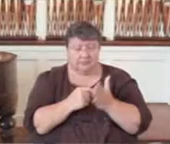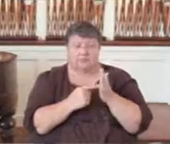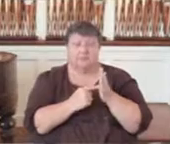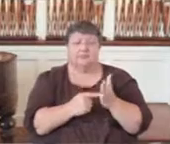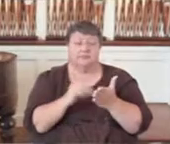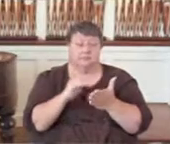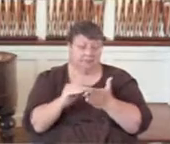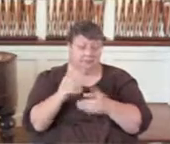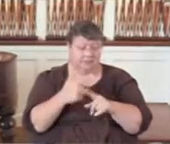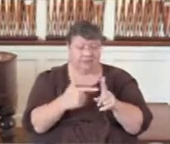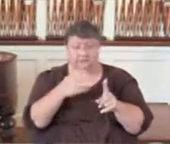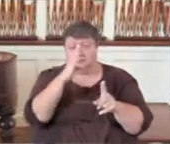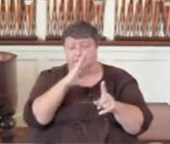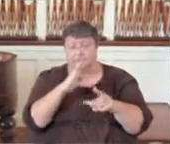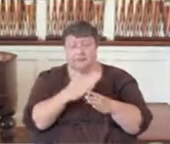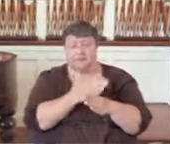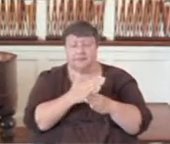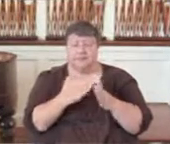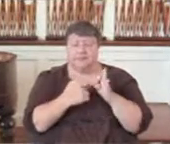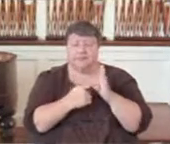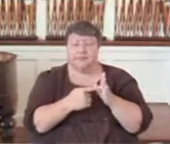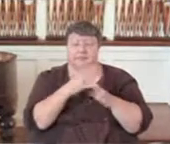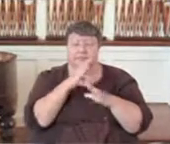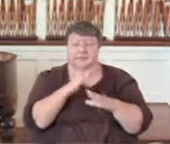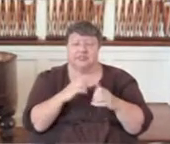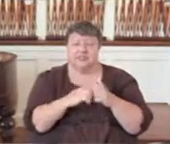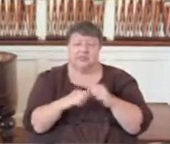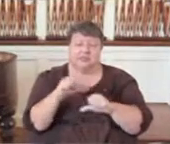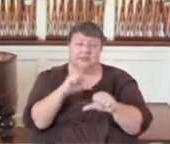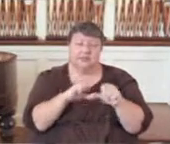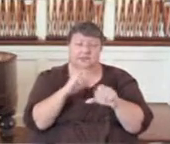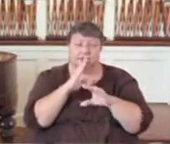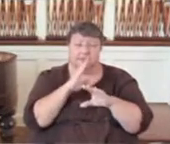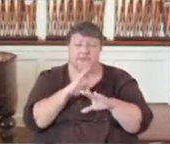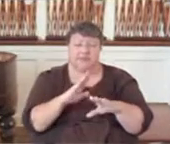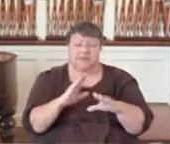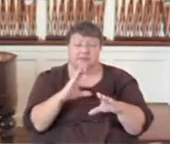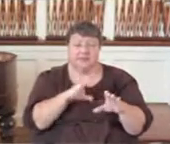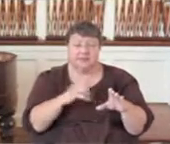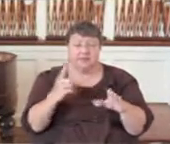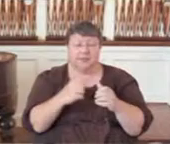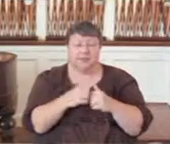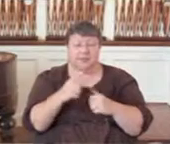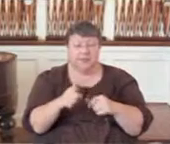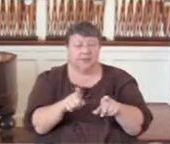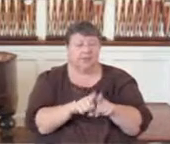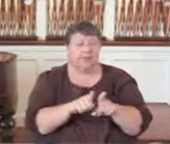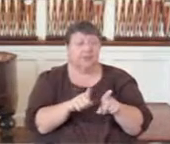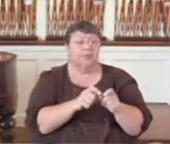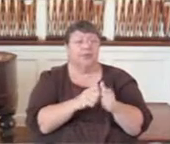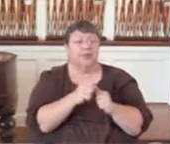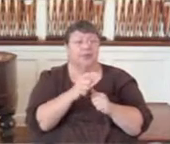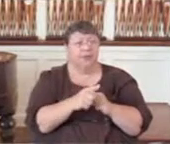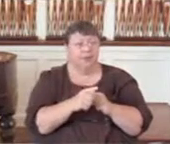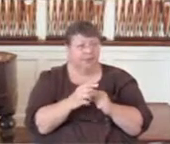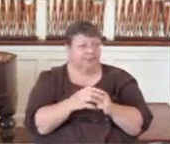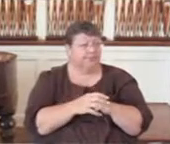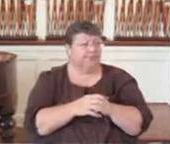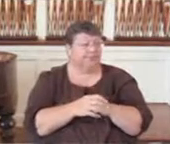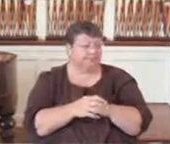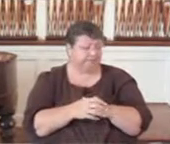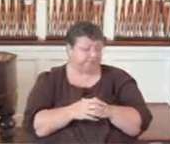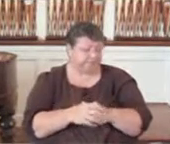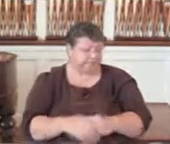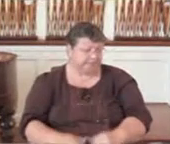our forgiveness from God, let us share a sign of peace with one another. The peace of Christ is always with you. And also with you. Share a